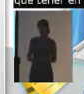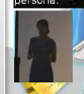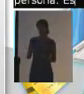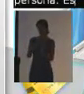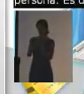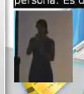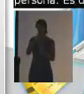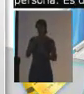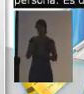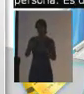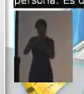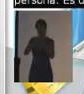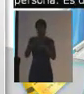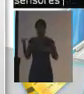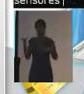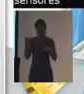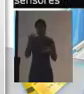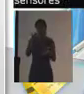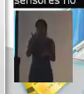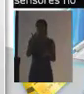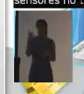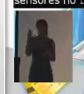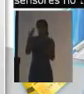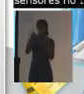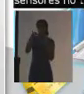the strength of the person. Currently, the sensors